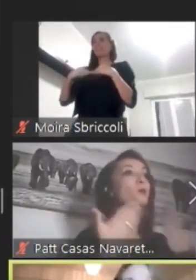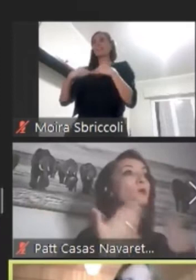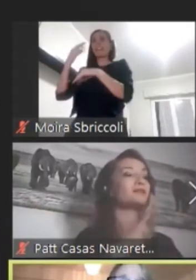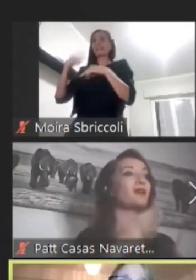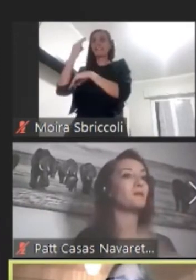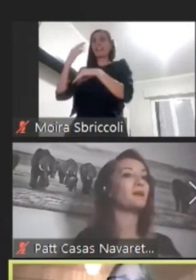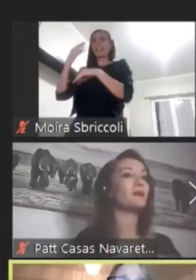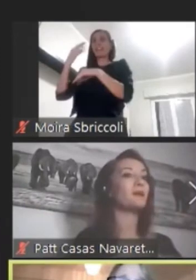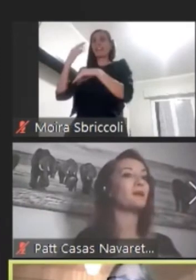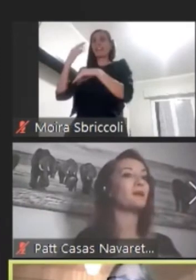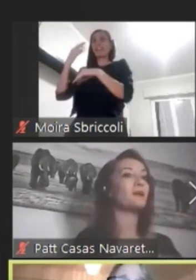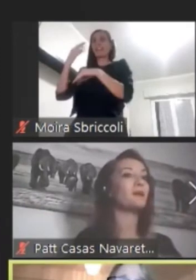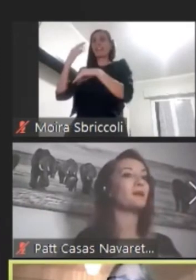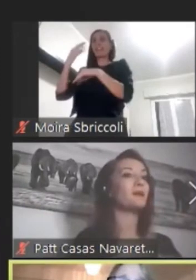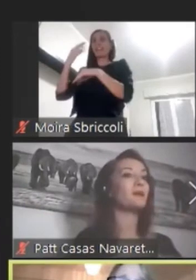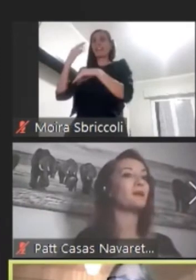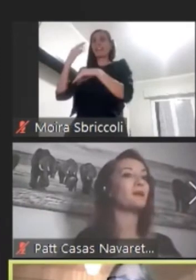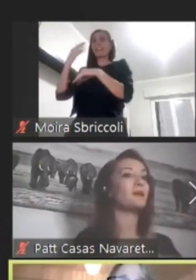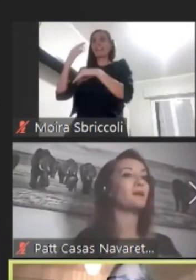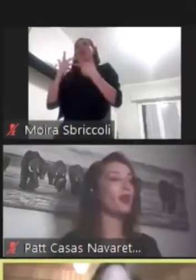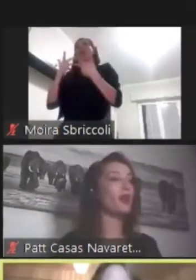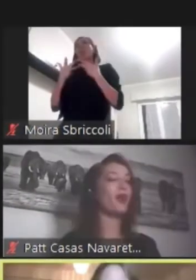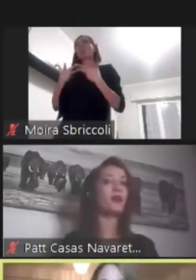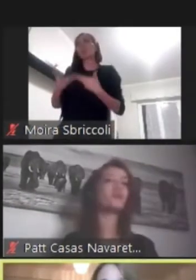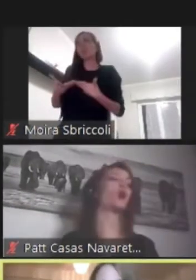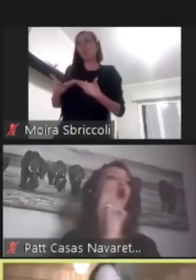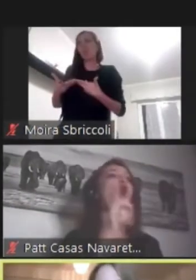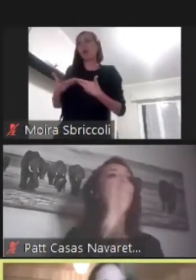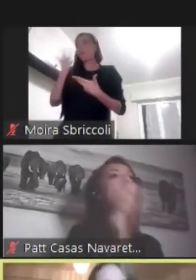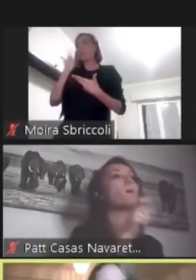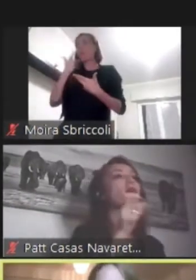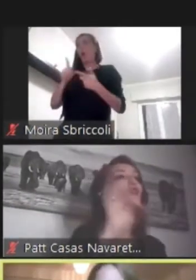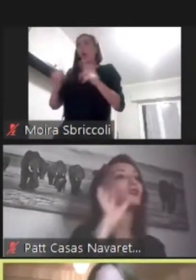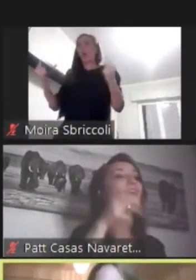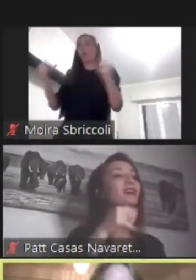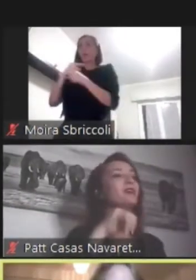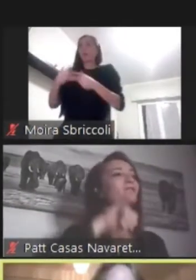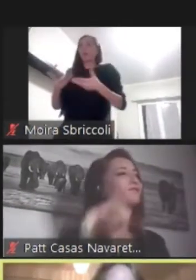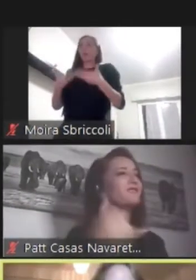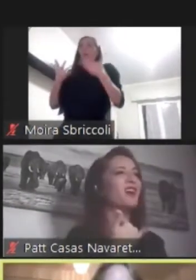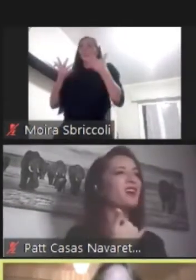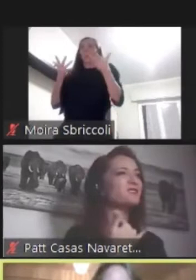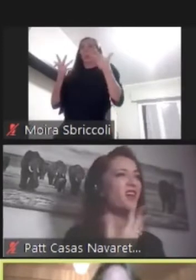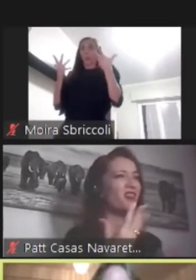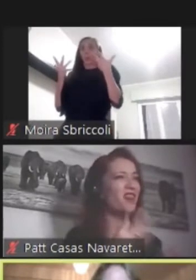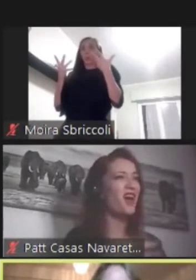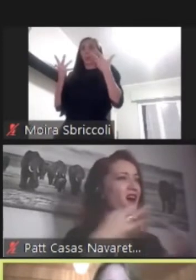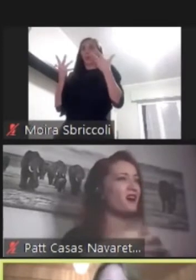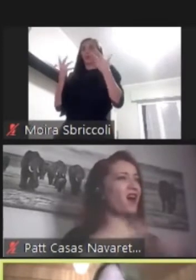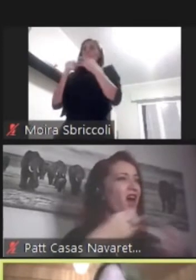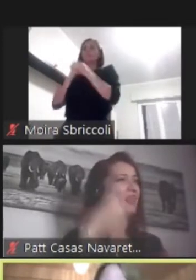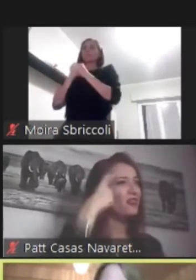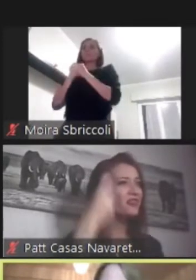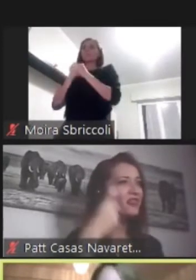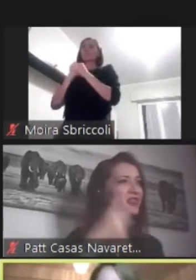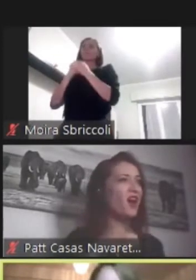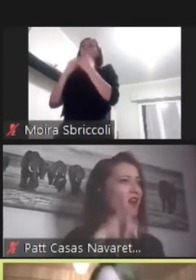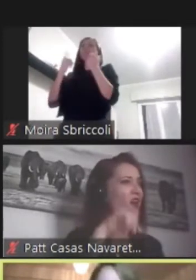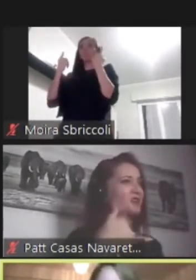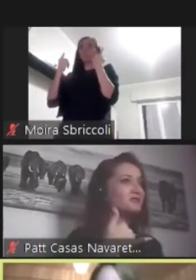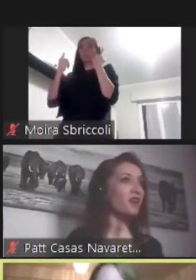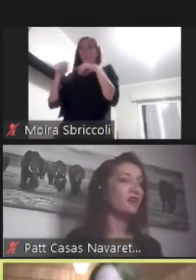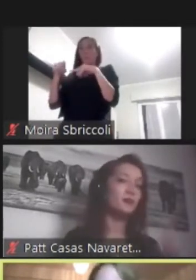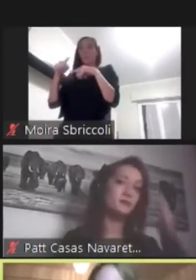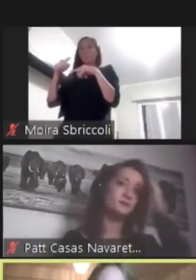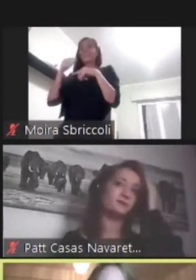many different types: a healthy heart and a healthy spirit, all in